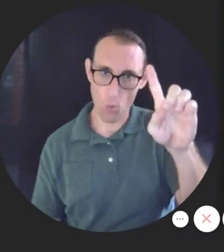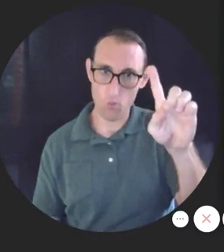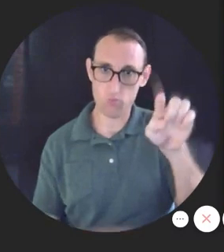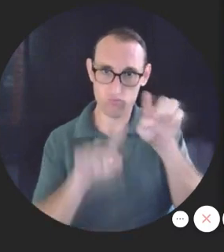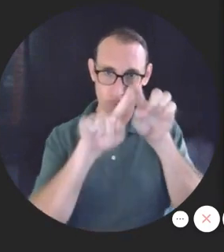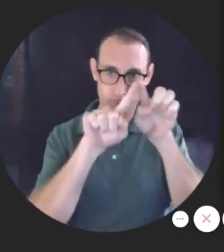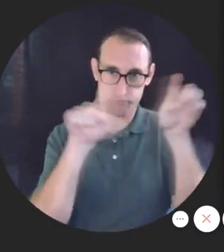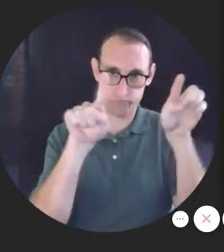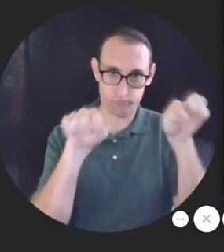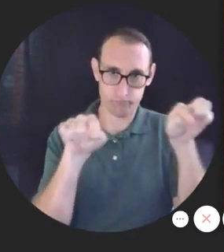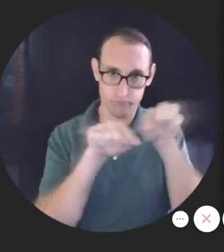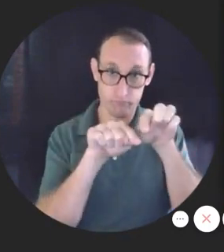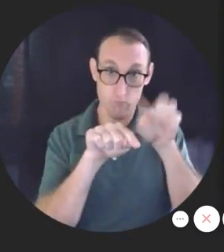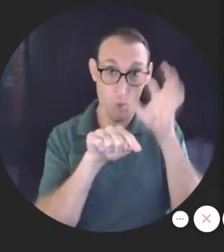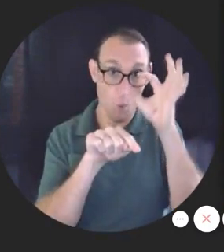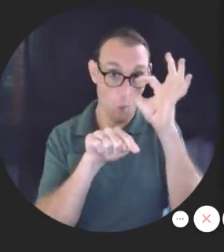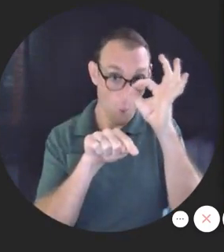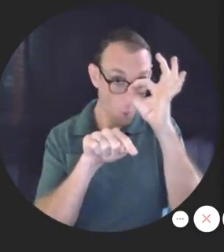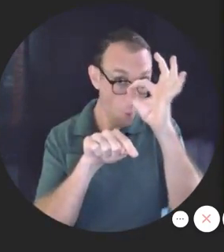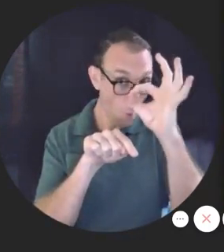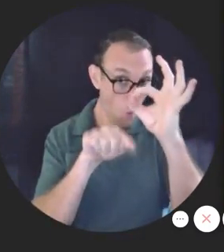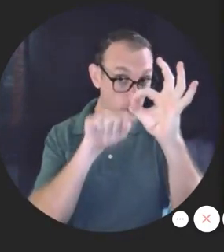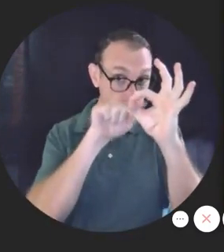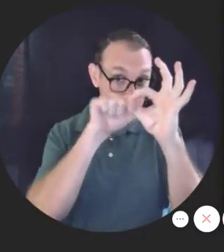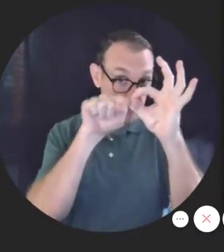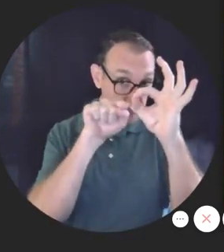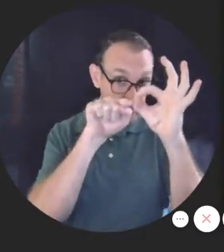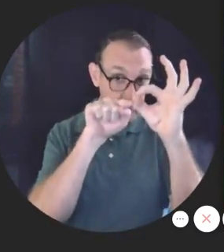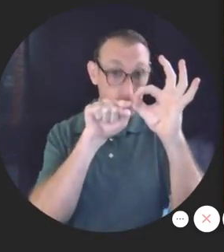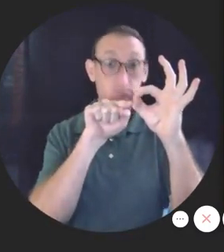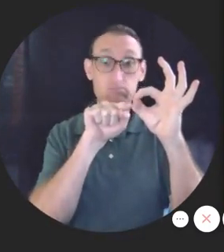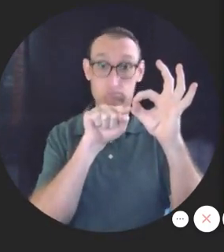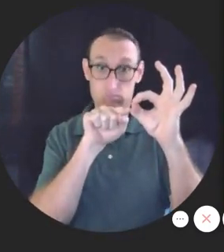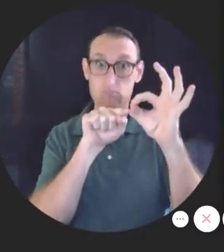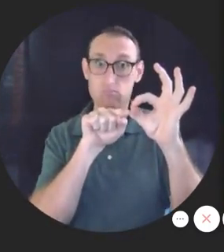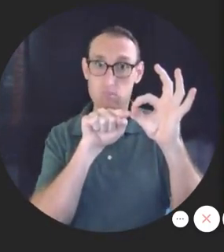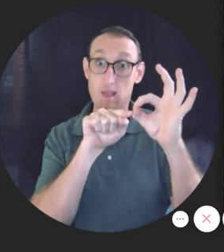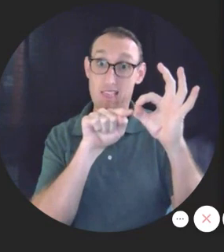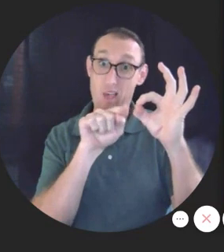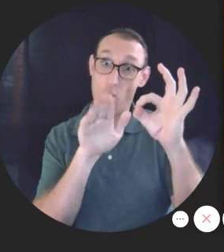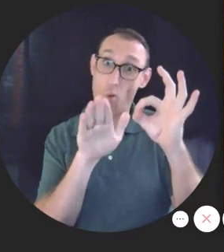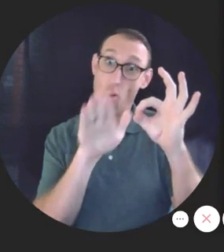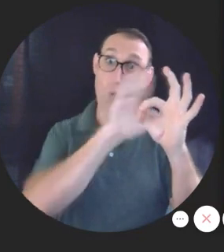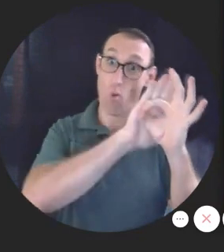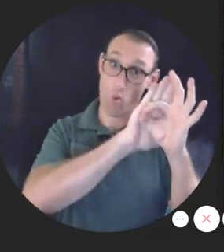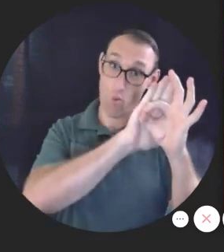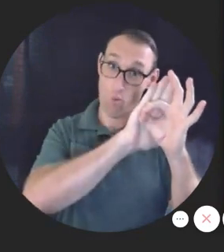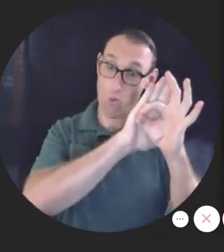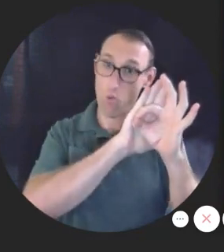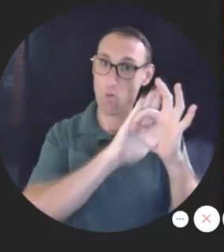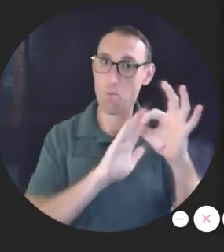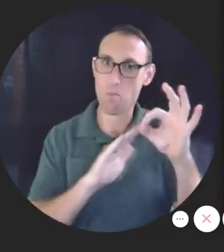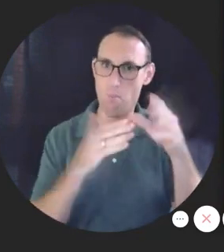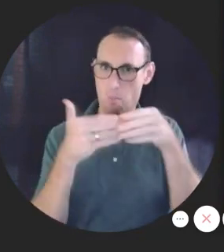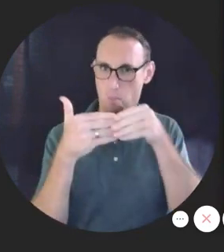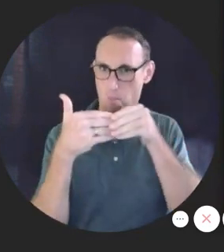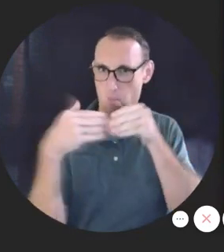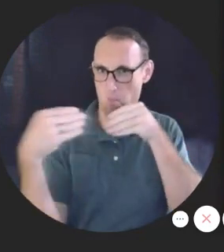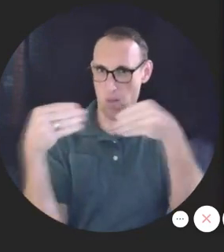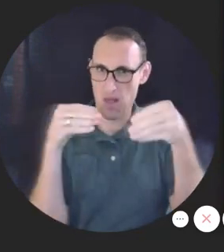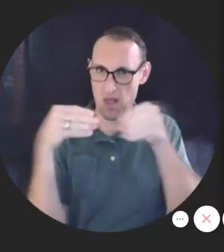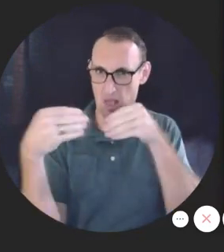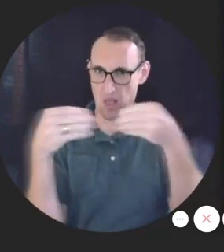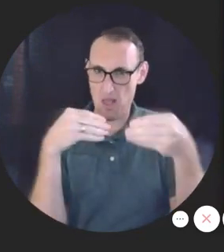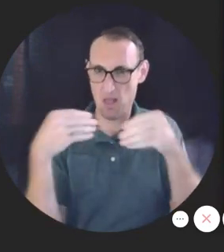the cardboard, and then I'm going to cover it with plastic wrap and place